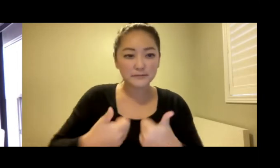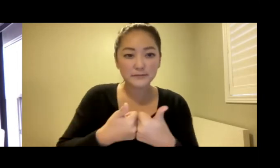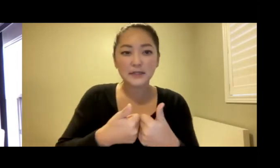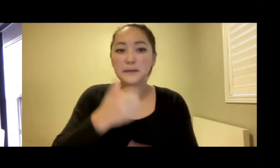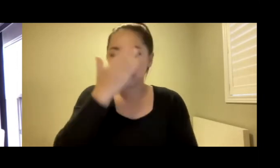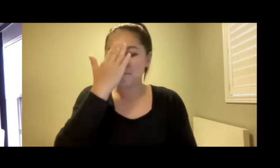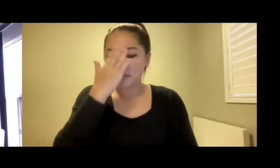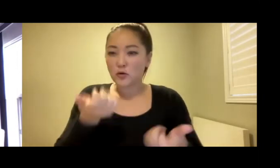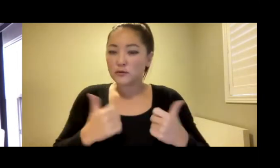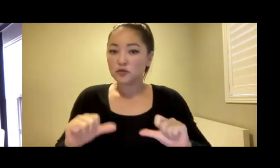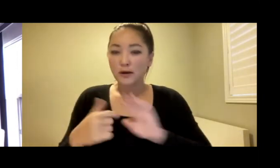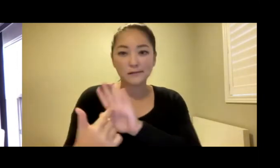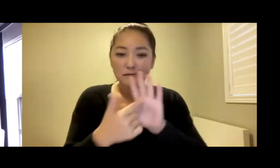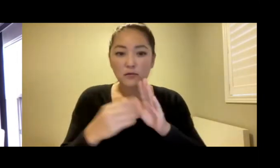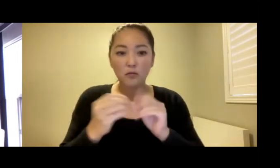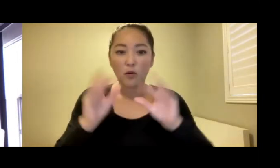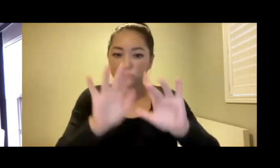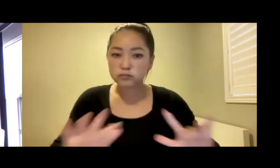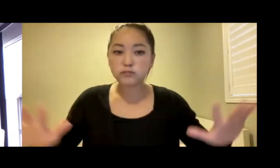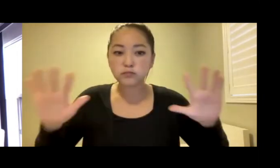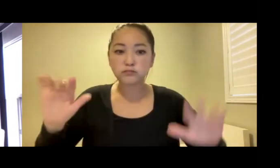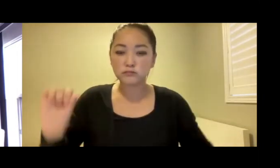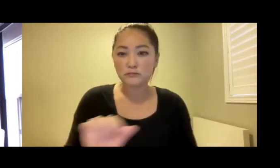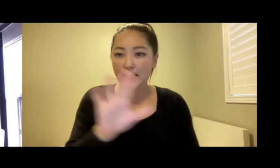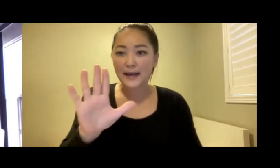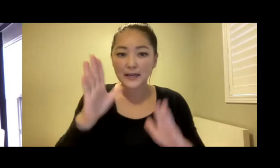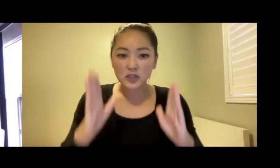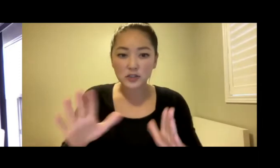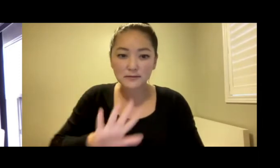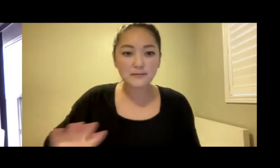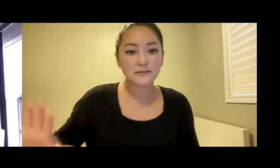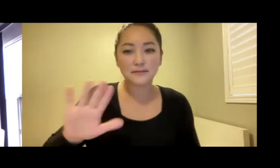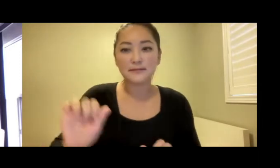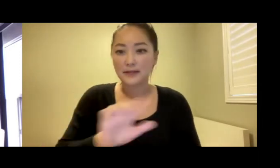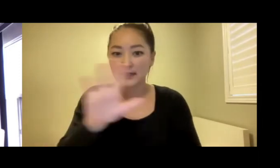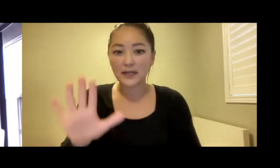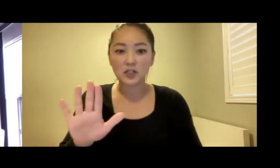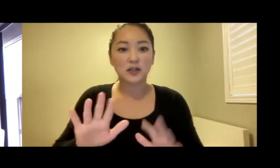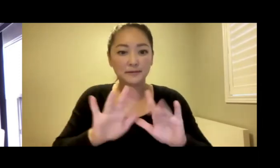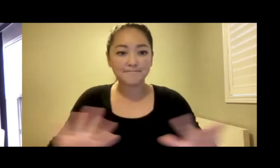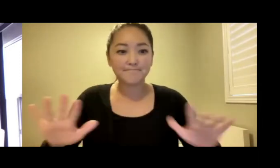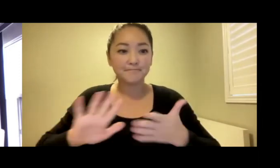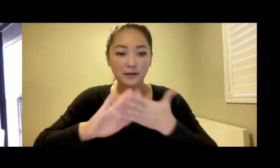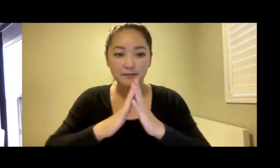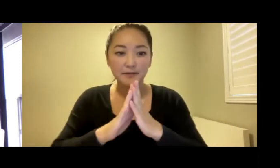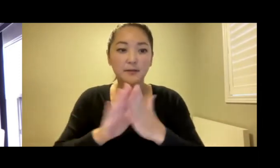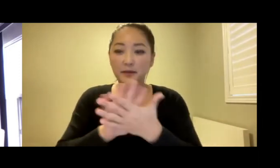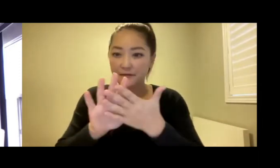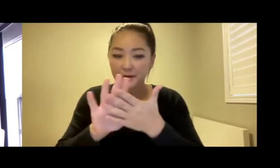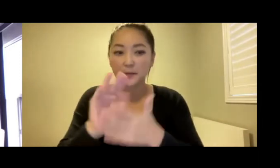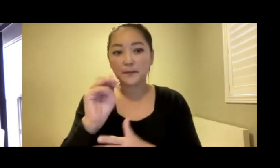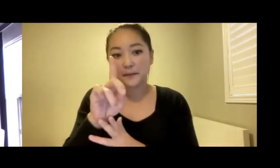and complexity in Asian and Asian diasporic film and media arts. Regardless of our pathways of